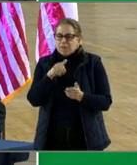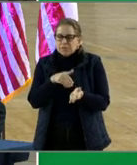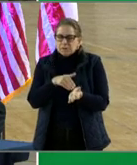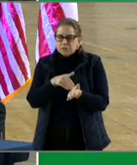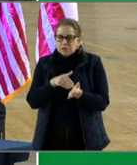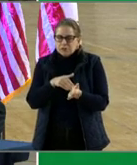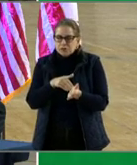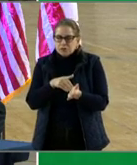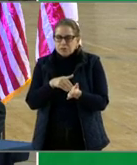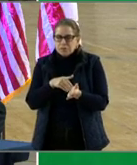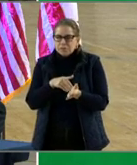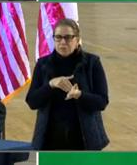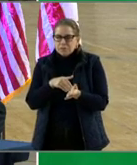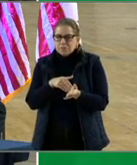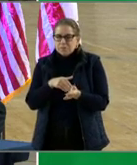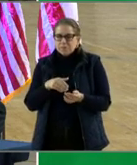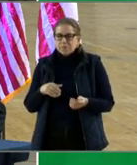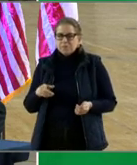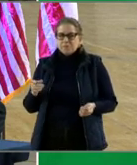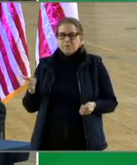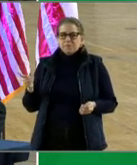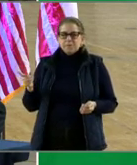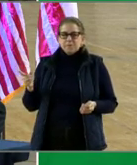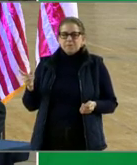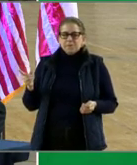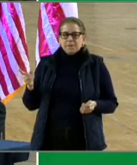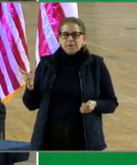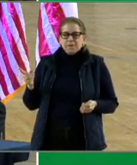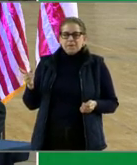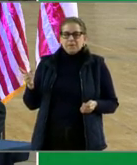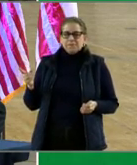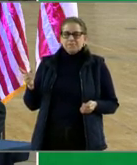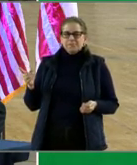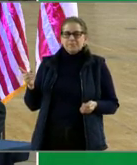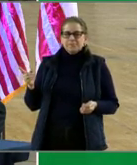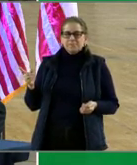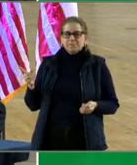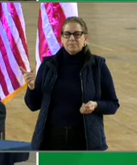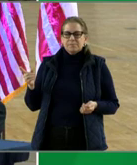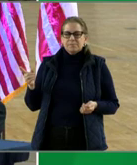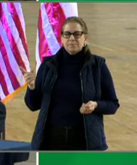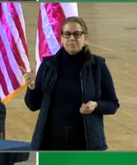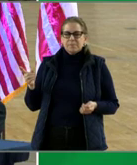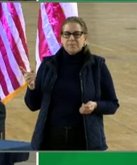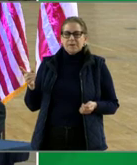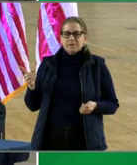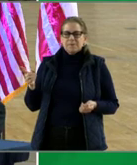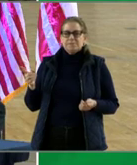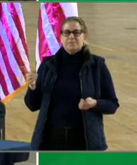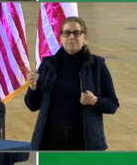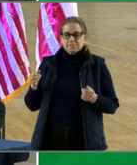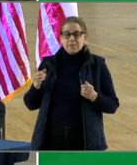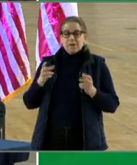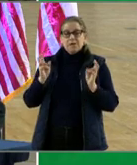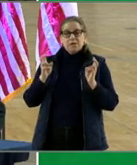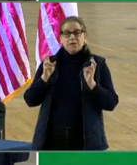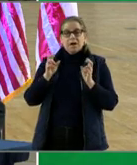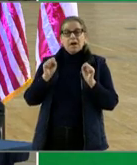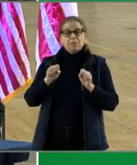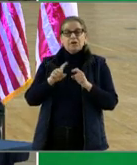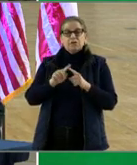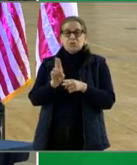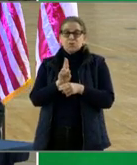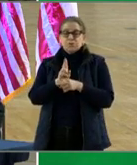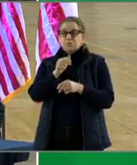available? Right. So our ability to use the private practice offices, the medical office